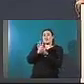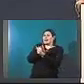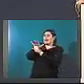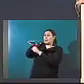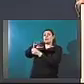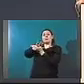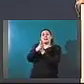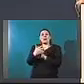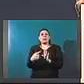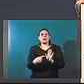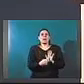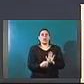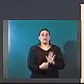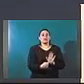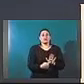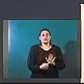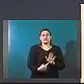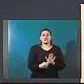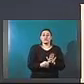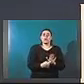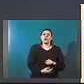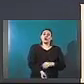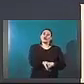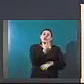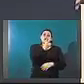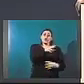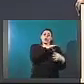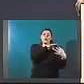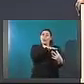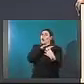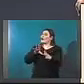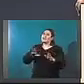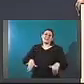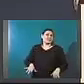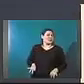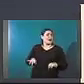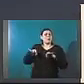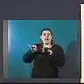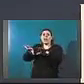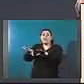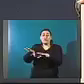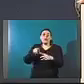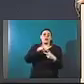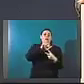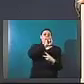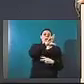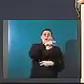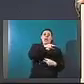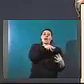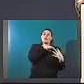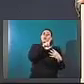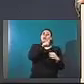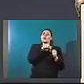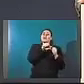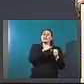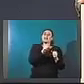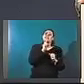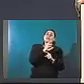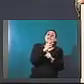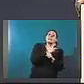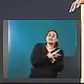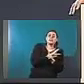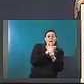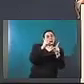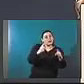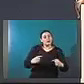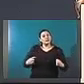deficits and debt. 2 wars unpaid for. The Iraq War was supposed to last for 6 months,